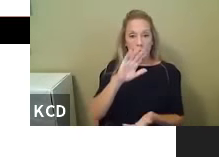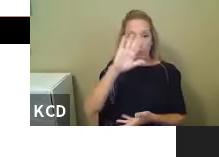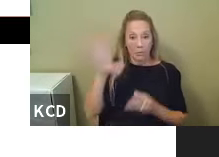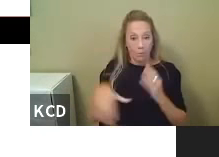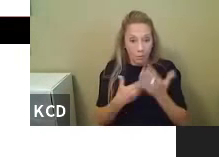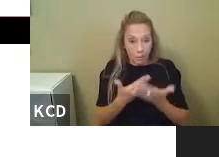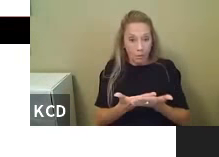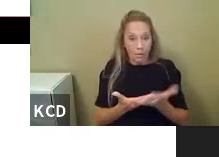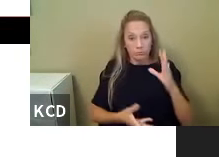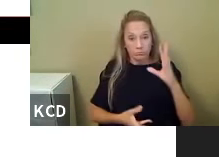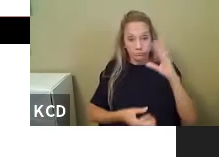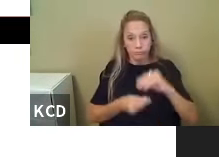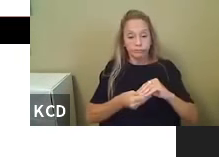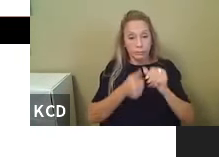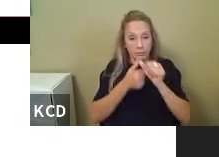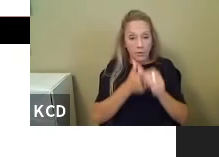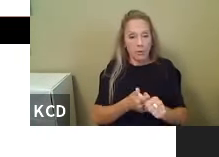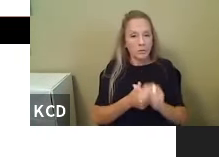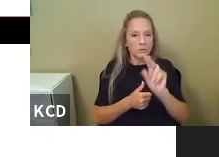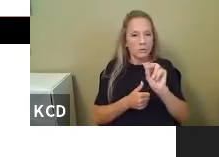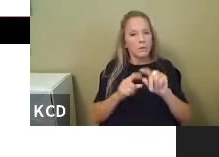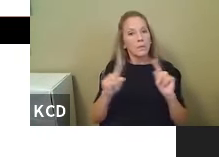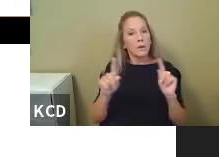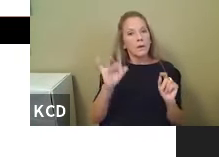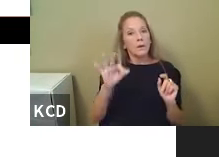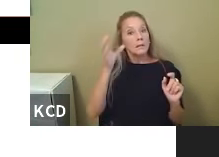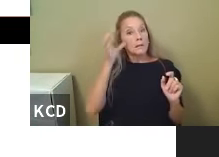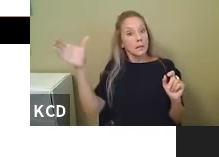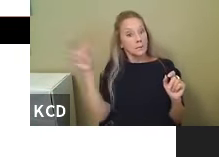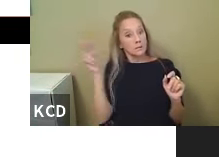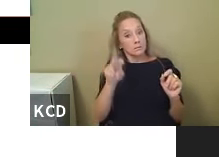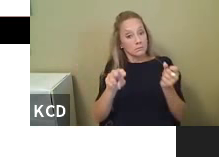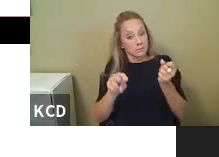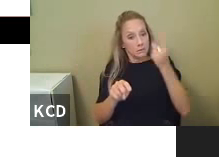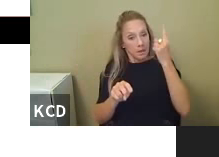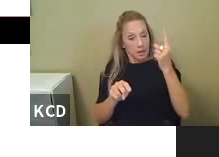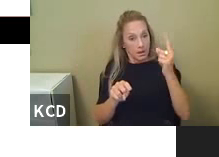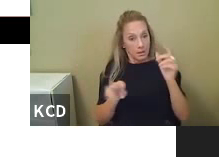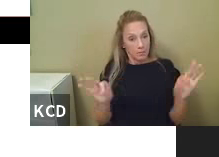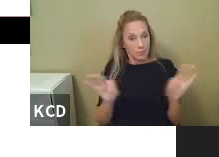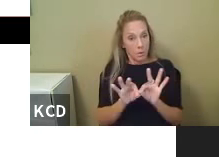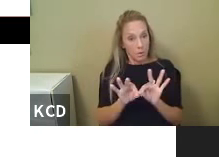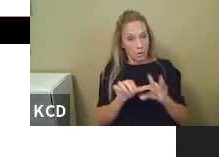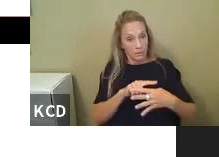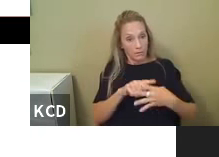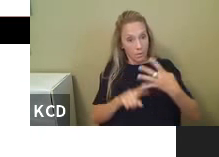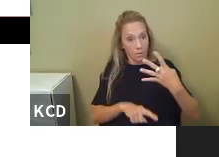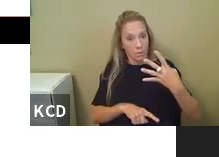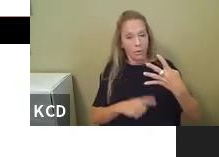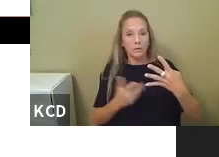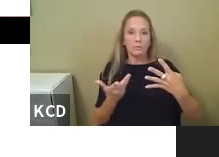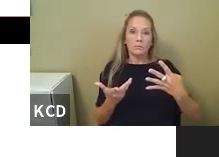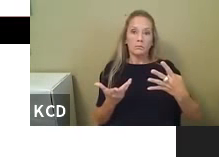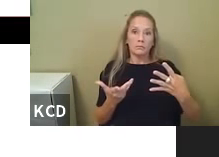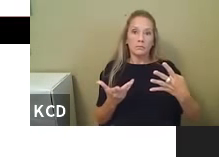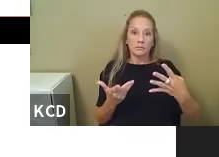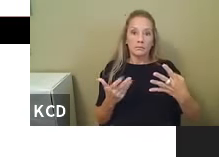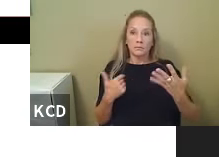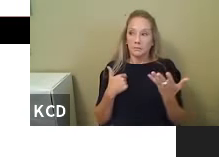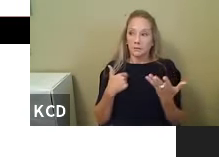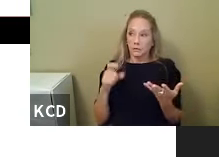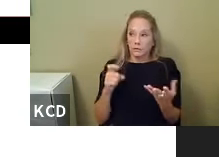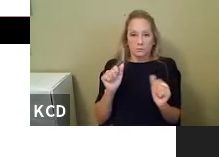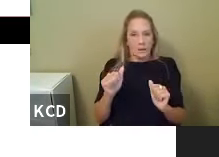everything. But I think on the other hand, if conceptually we don't understand the importance of all 4 of these, and we can't communicate to the